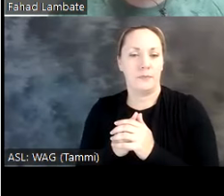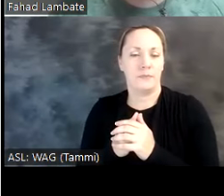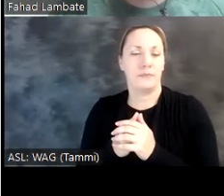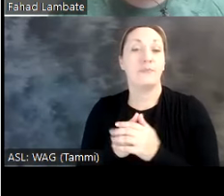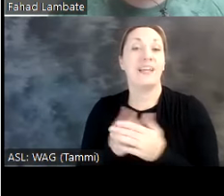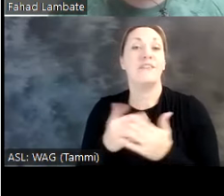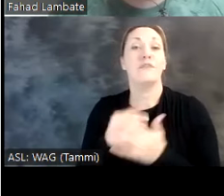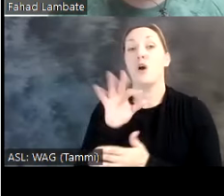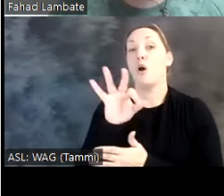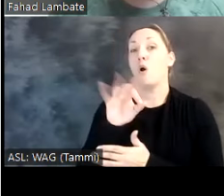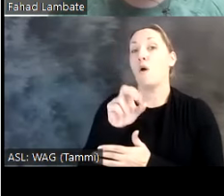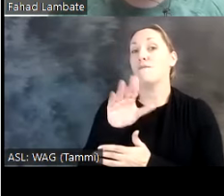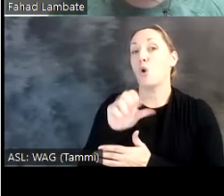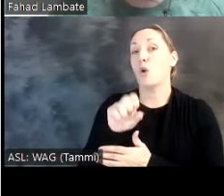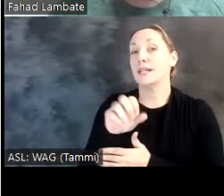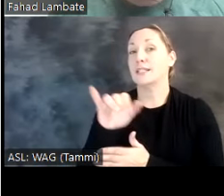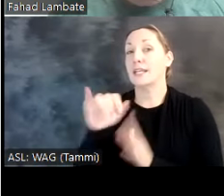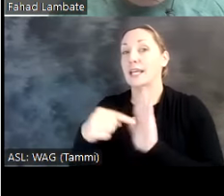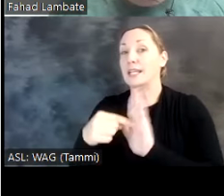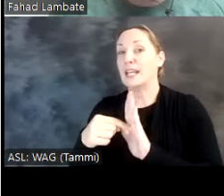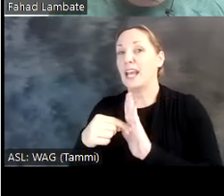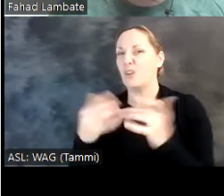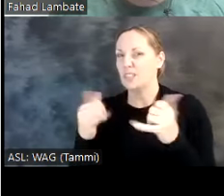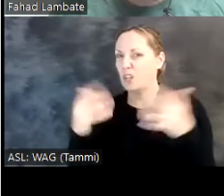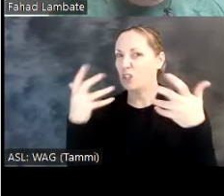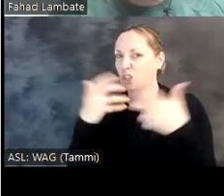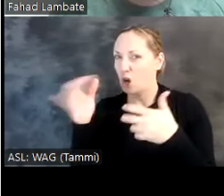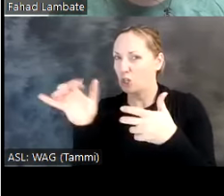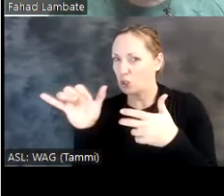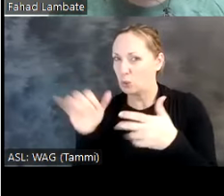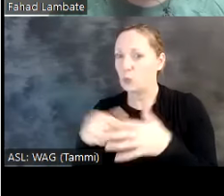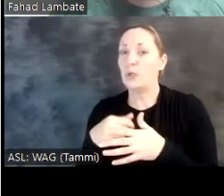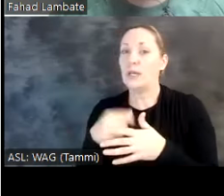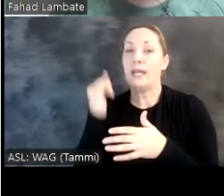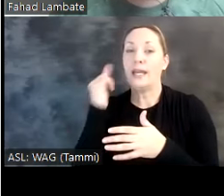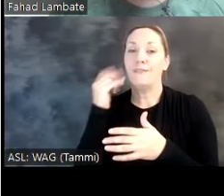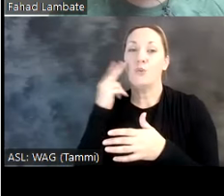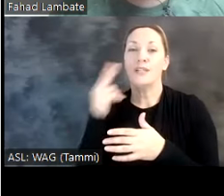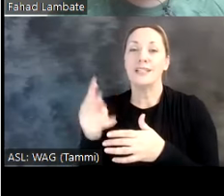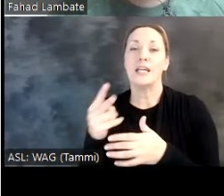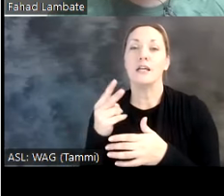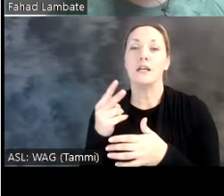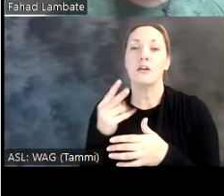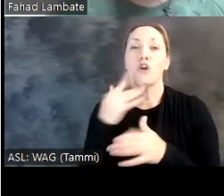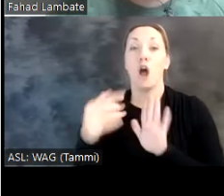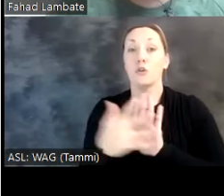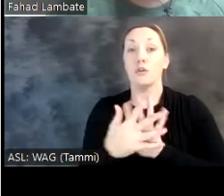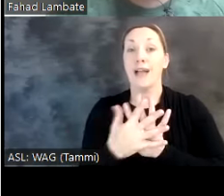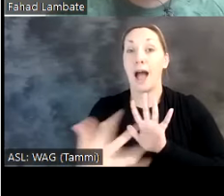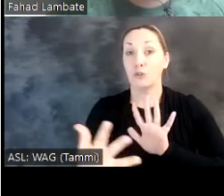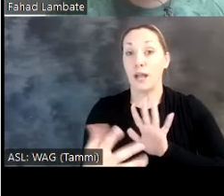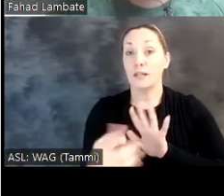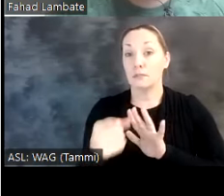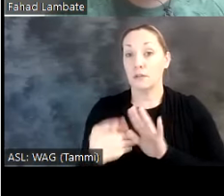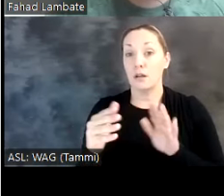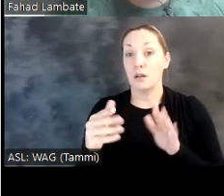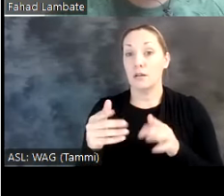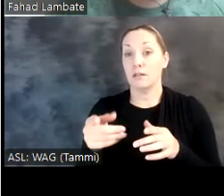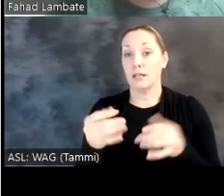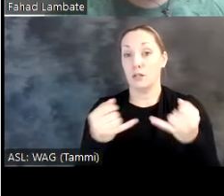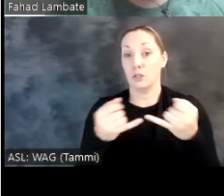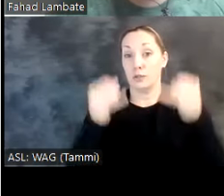is on the darker side, black color. Over here, if we see the color contrast of this focus indicator that is there,